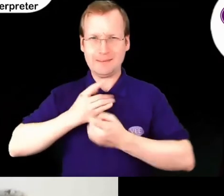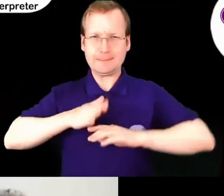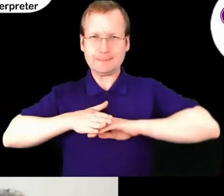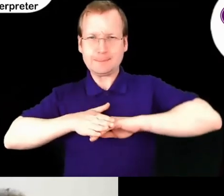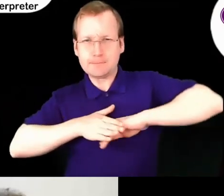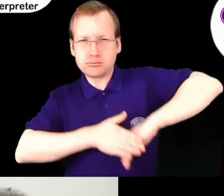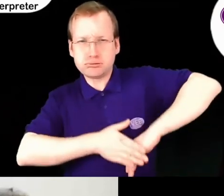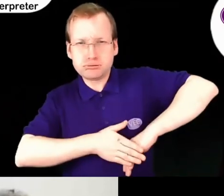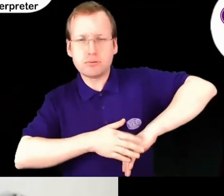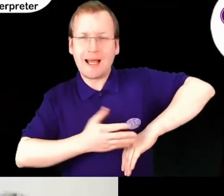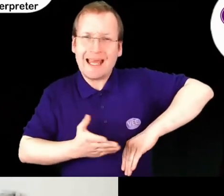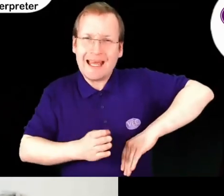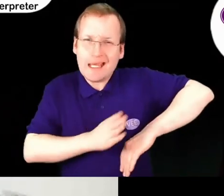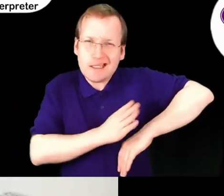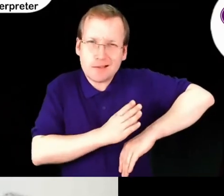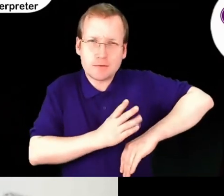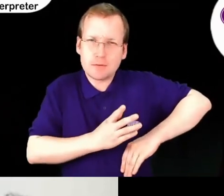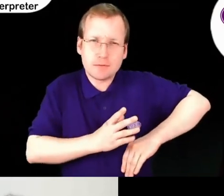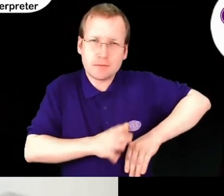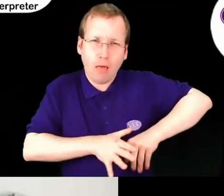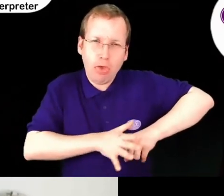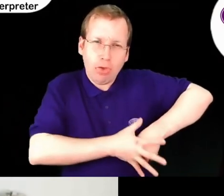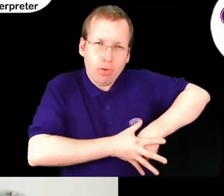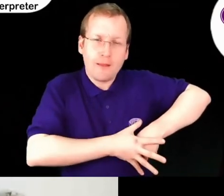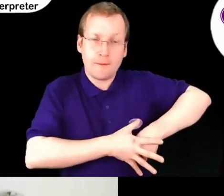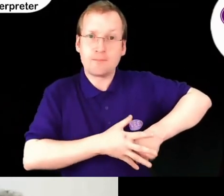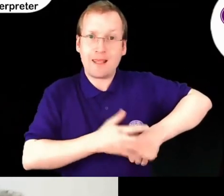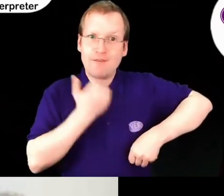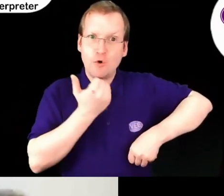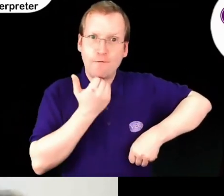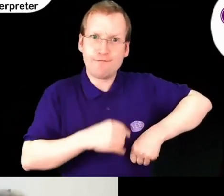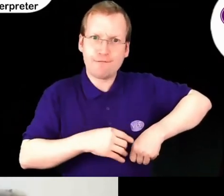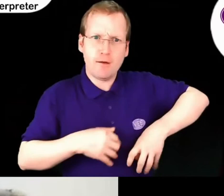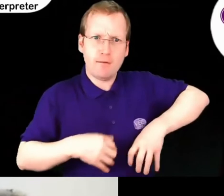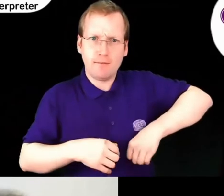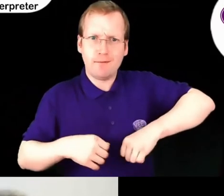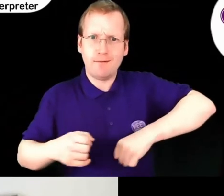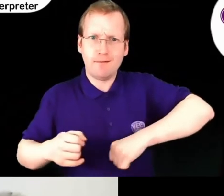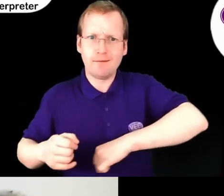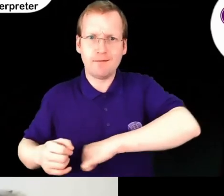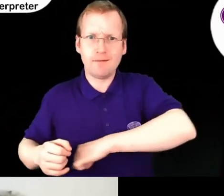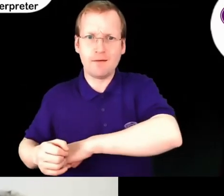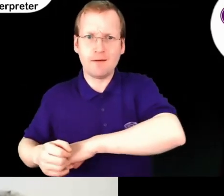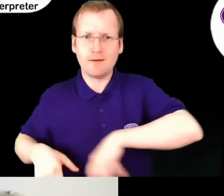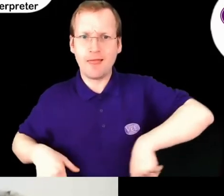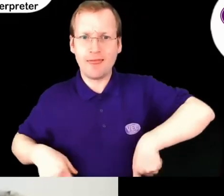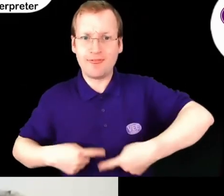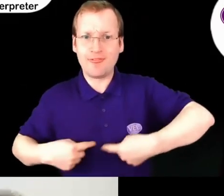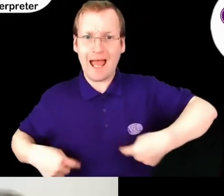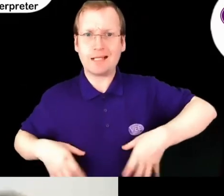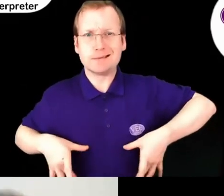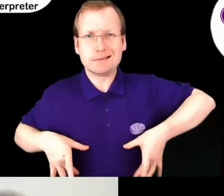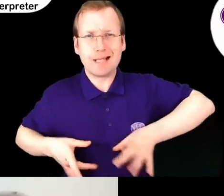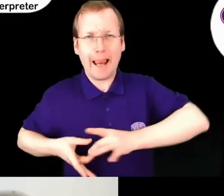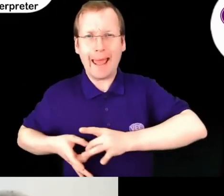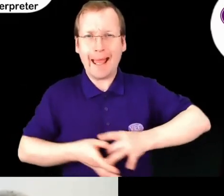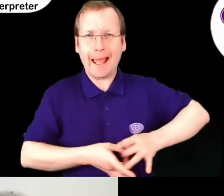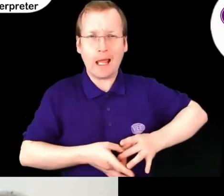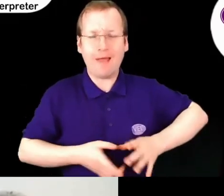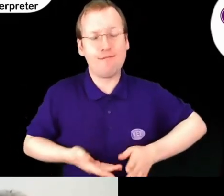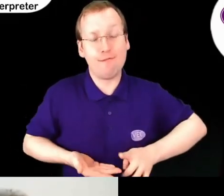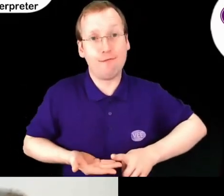apart. And if there are enough of them, they ally together and they force us to have a mental